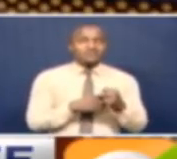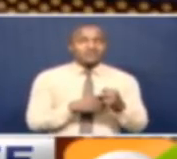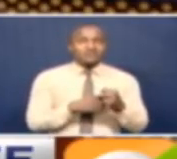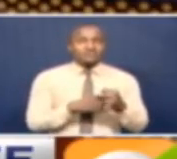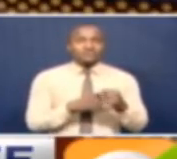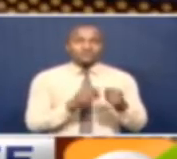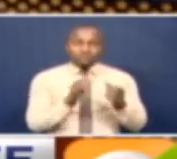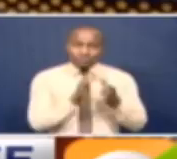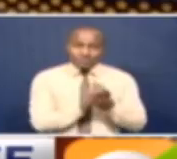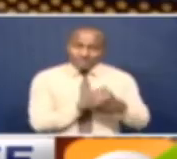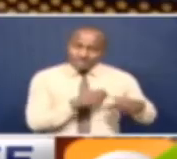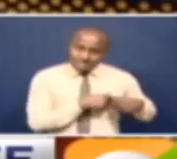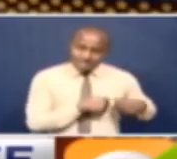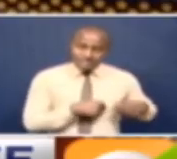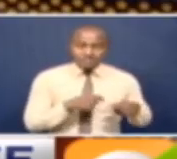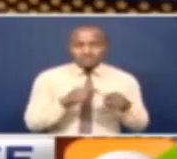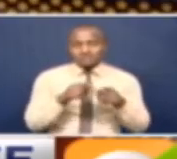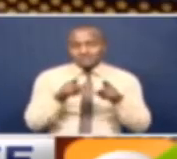and observers